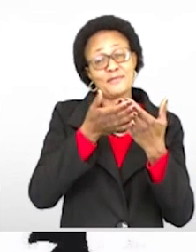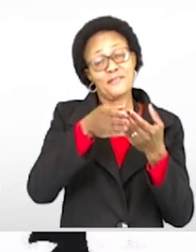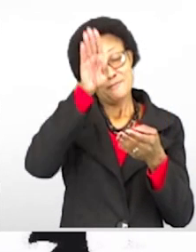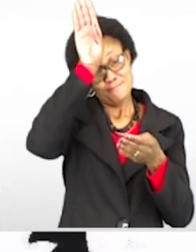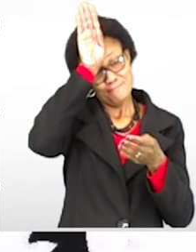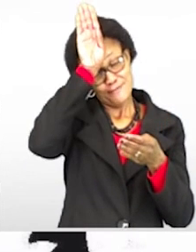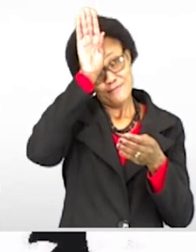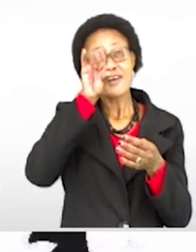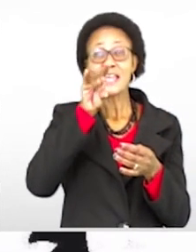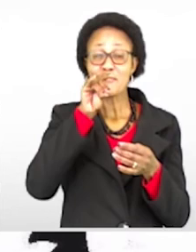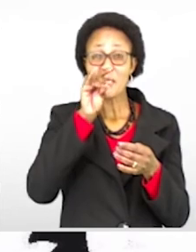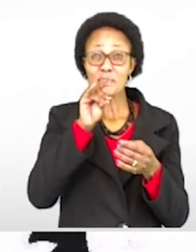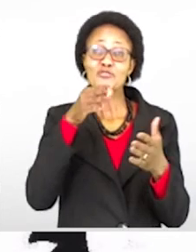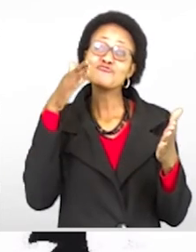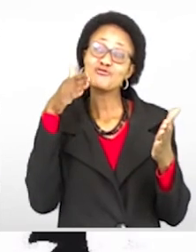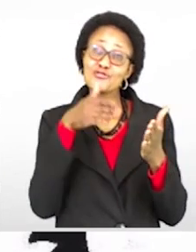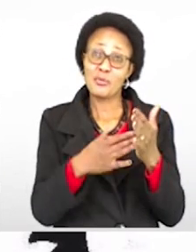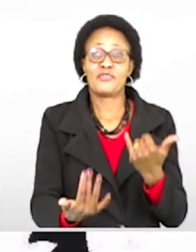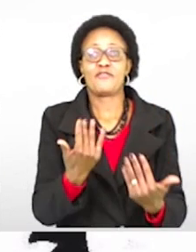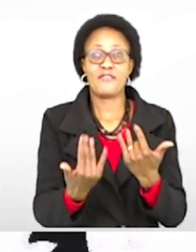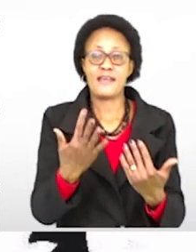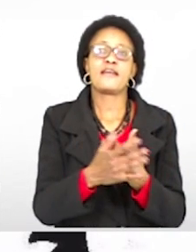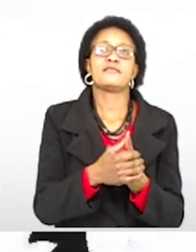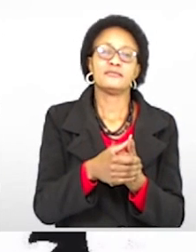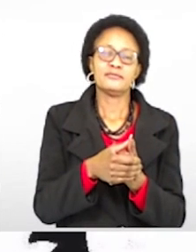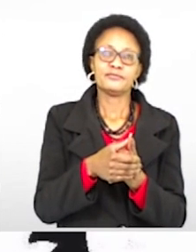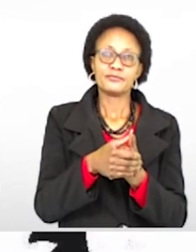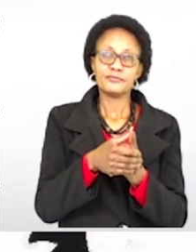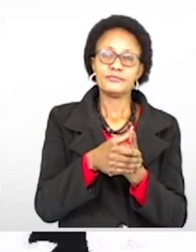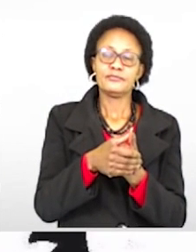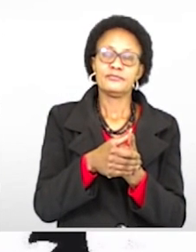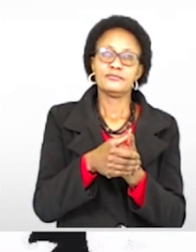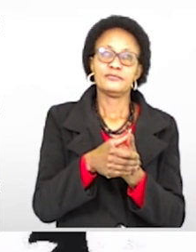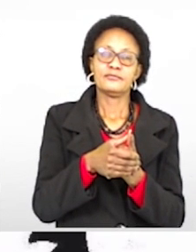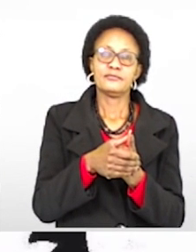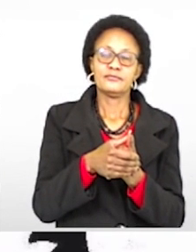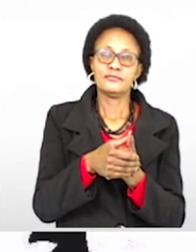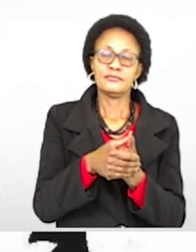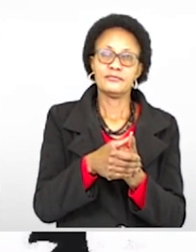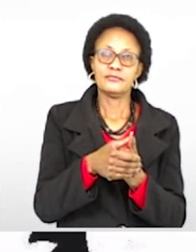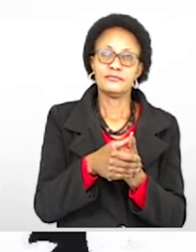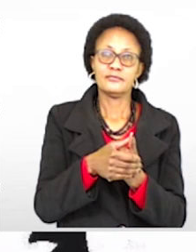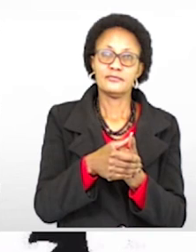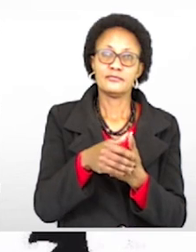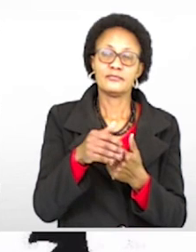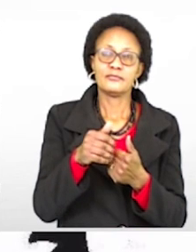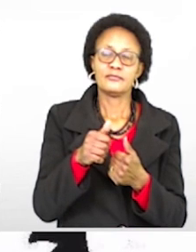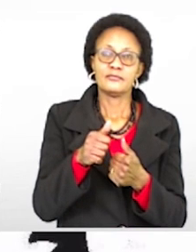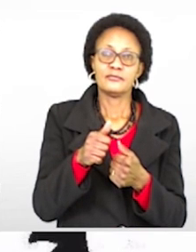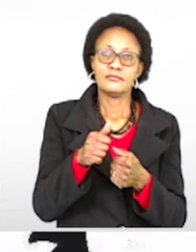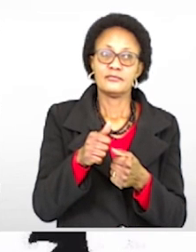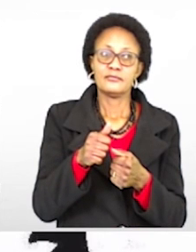to have fun with this. Remember to use your eyes carefully, and if the road is blocked, I want you to try and use other roads that